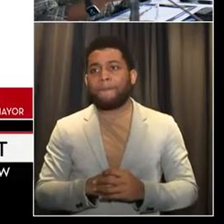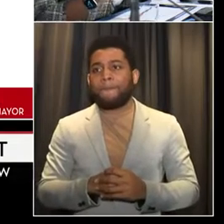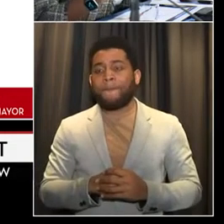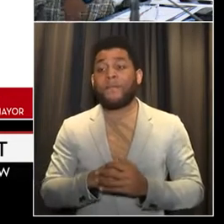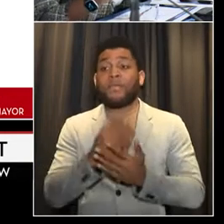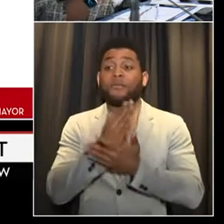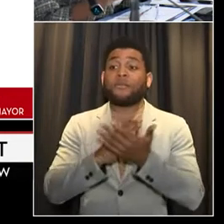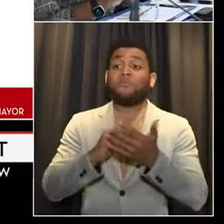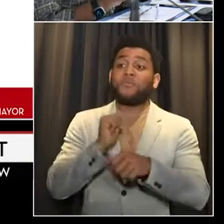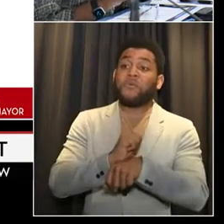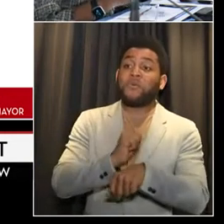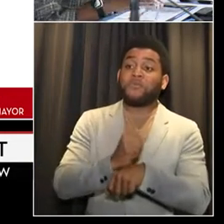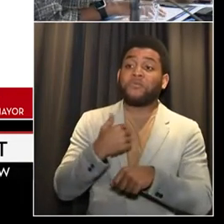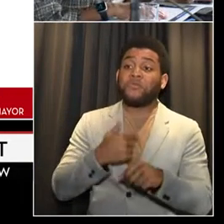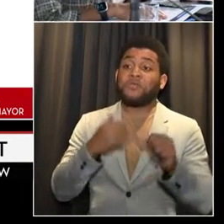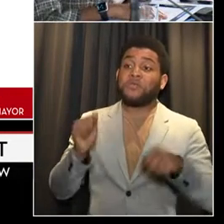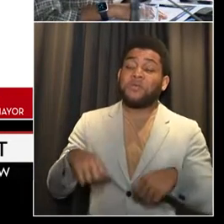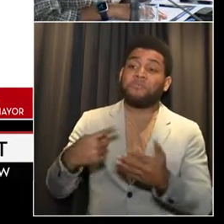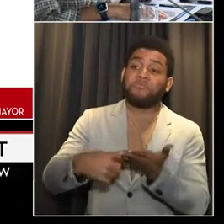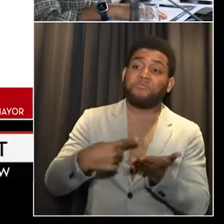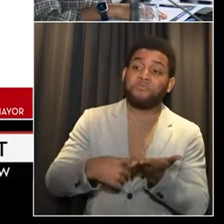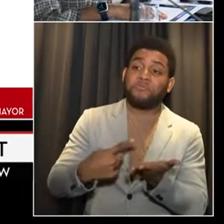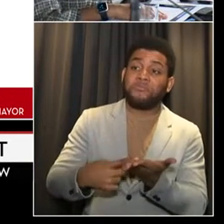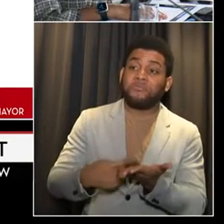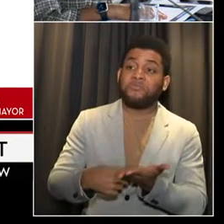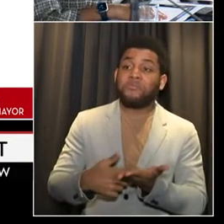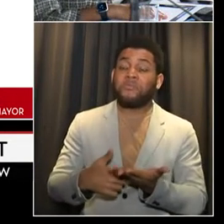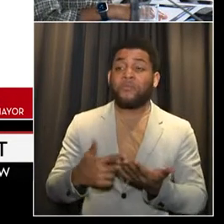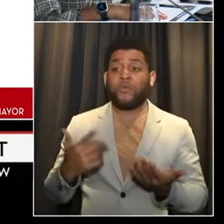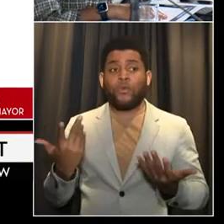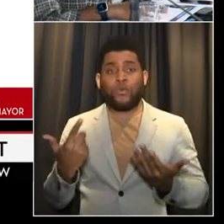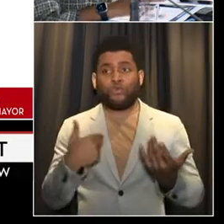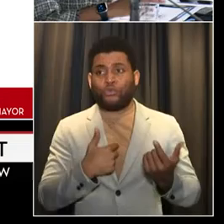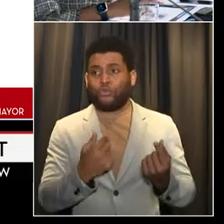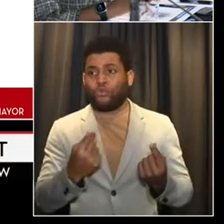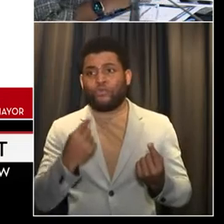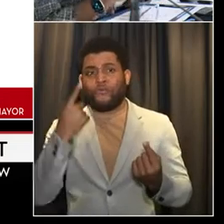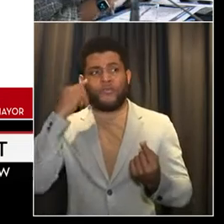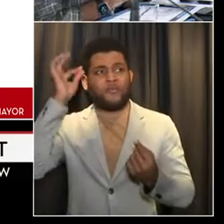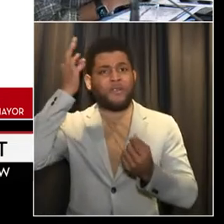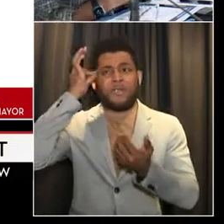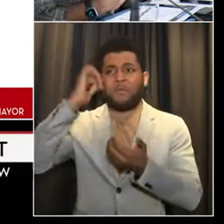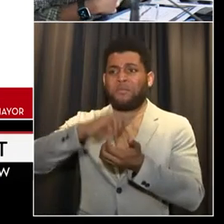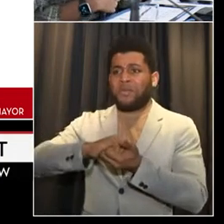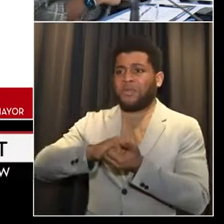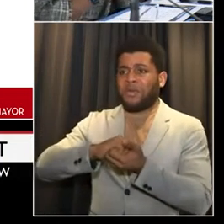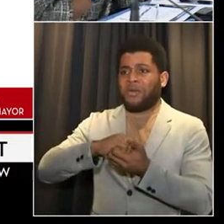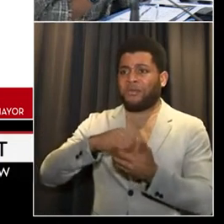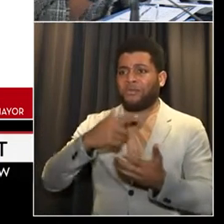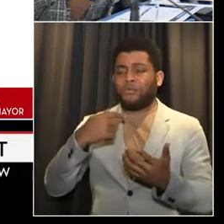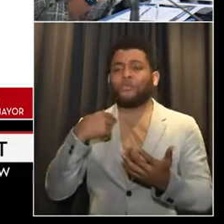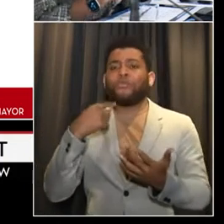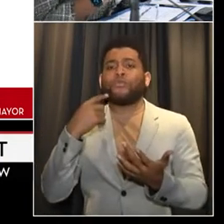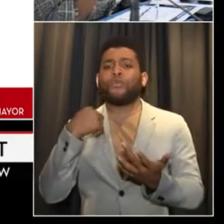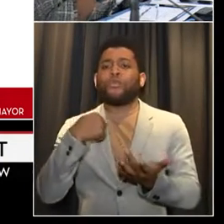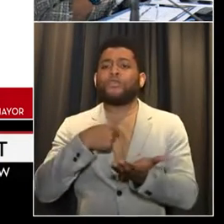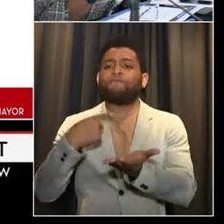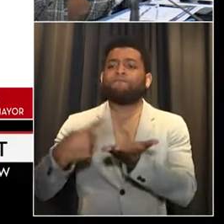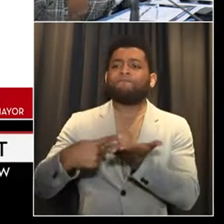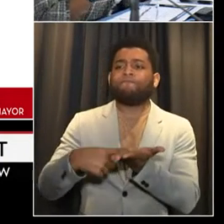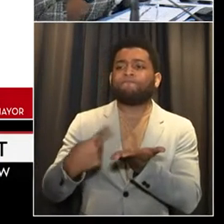that we're doing to enhance our federal partnerships. You've seen a discussion of shooting reviews, and we are having those. That's